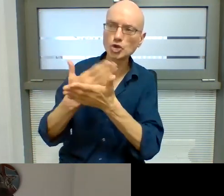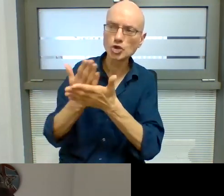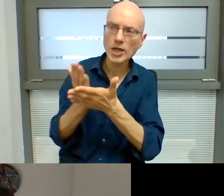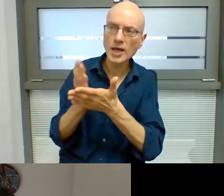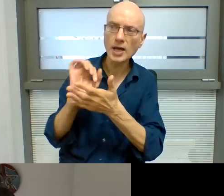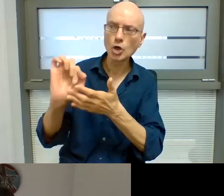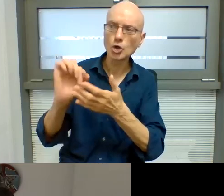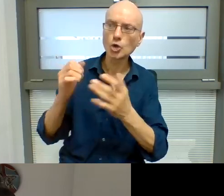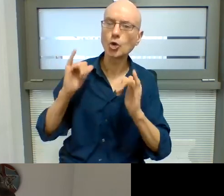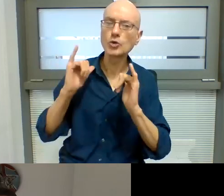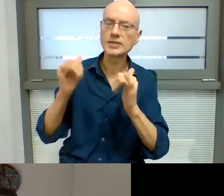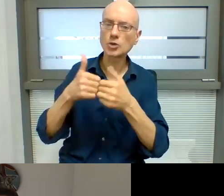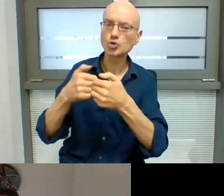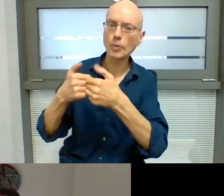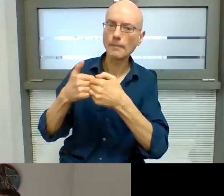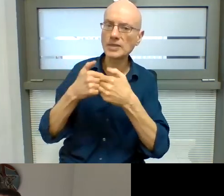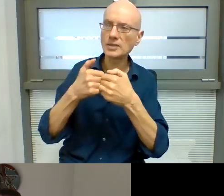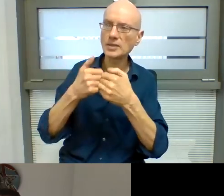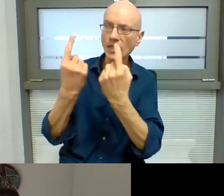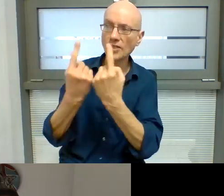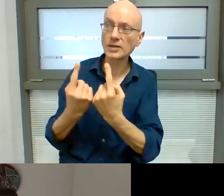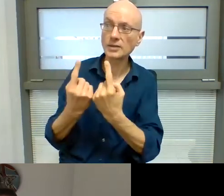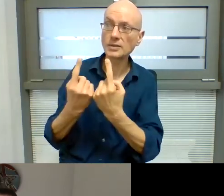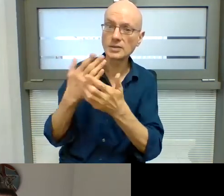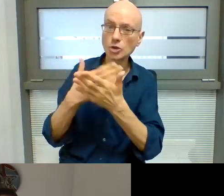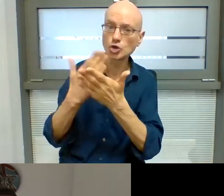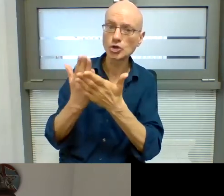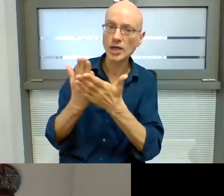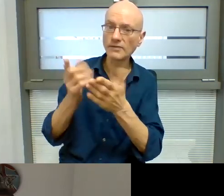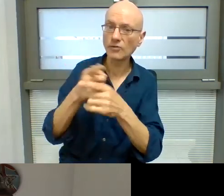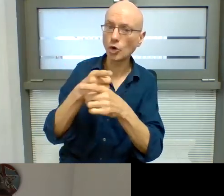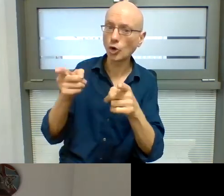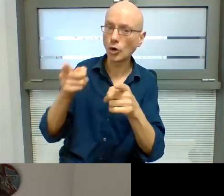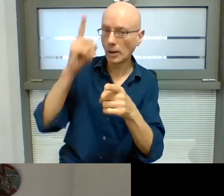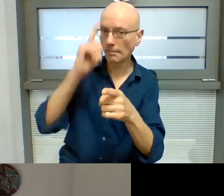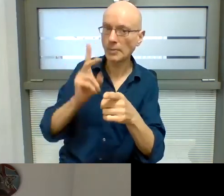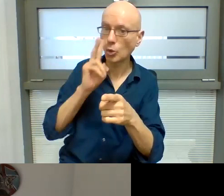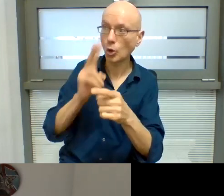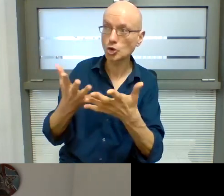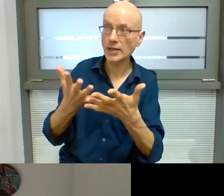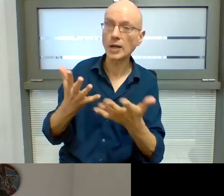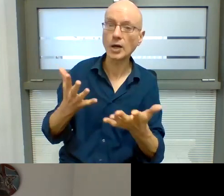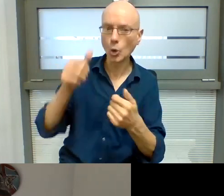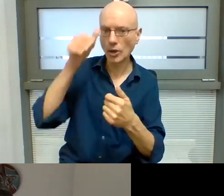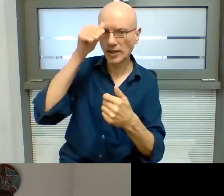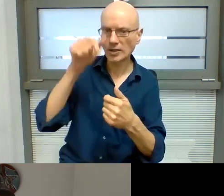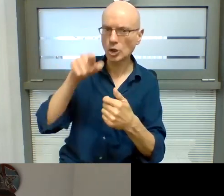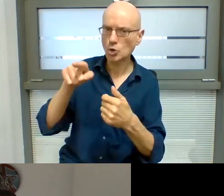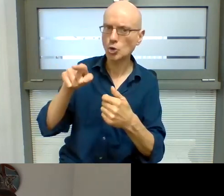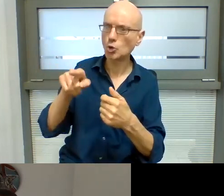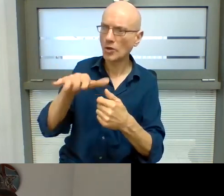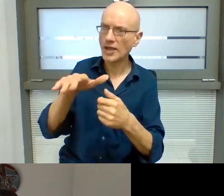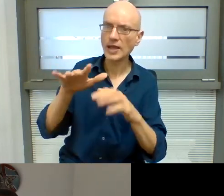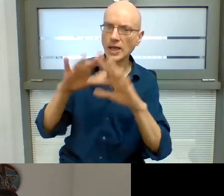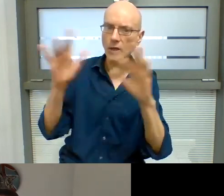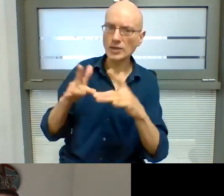social media stuff for people that are viewing today? I know that you are fairly prominent on the internet,